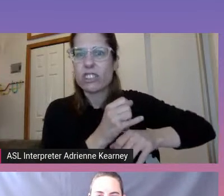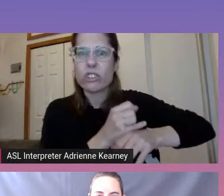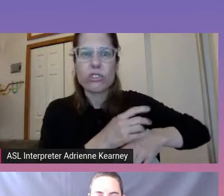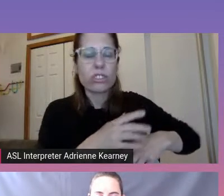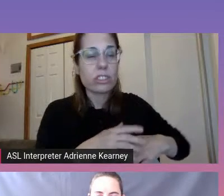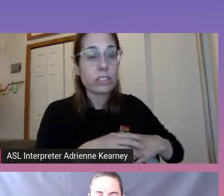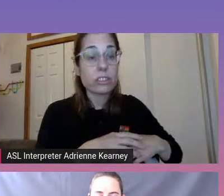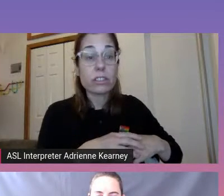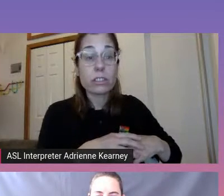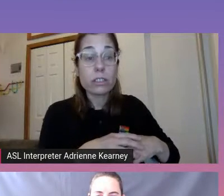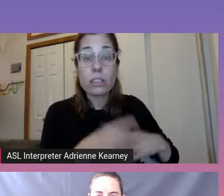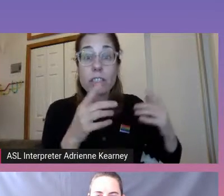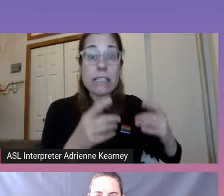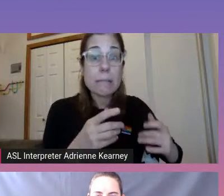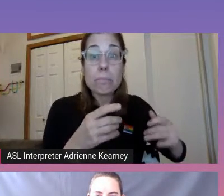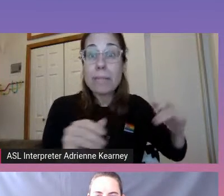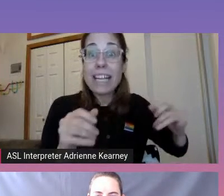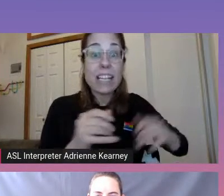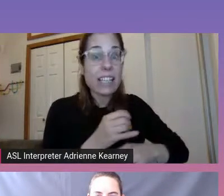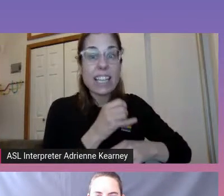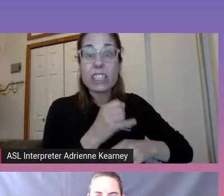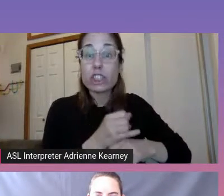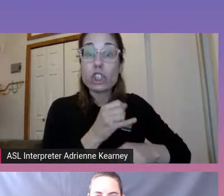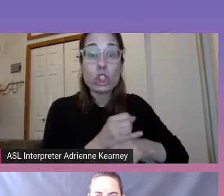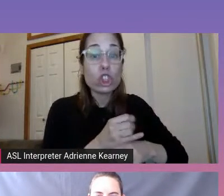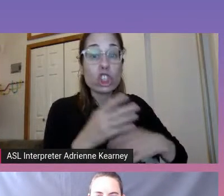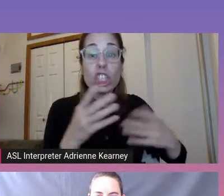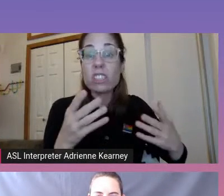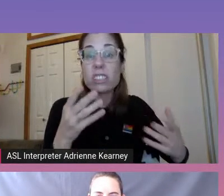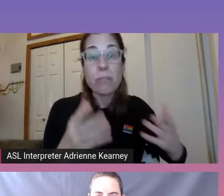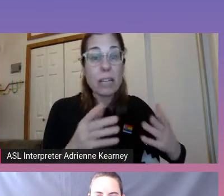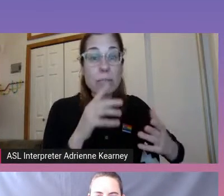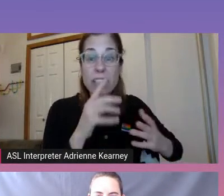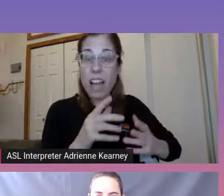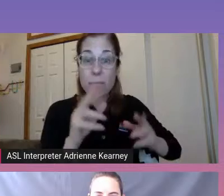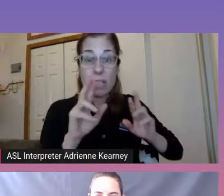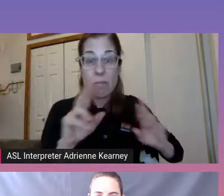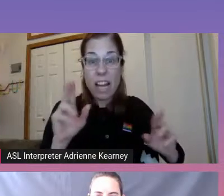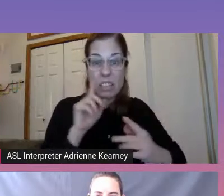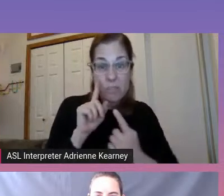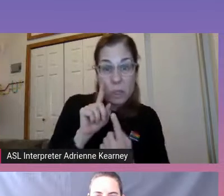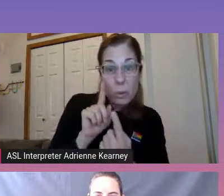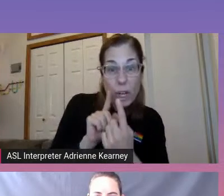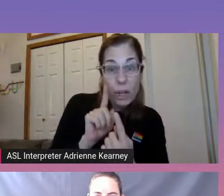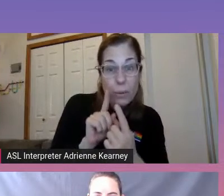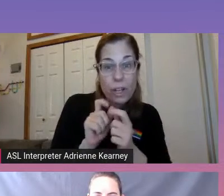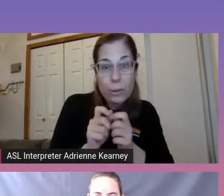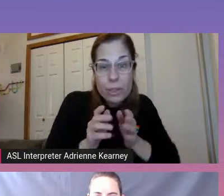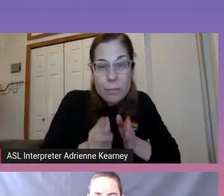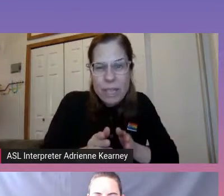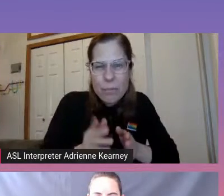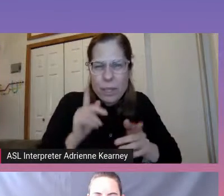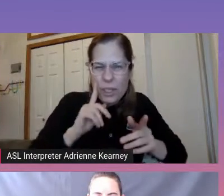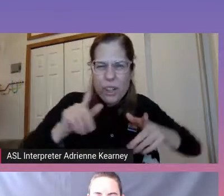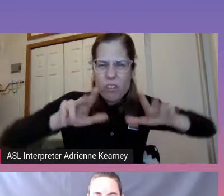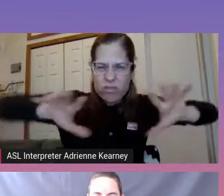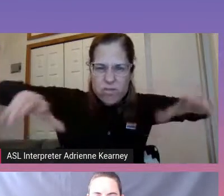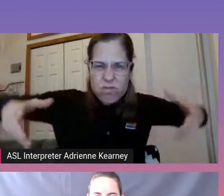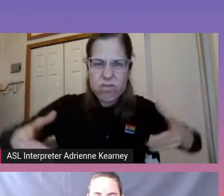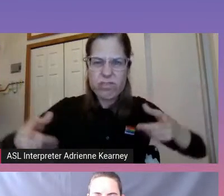equipped to care for individuals, and then that's part of institutional racism, which it happens.